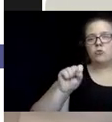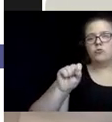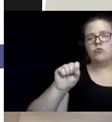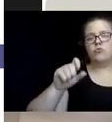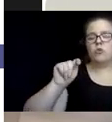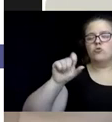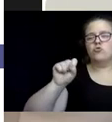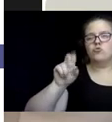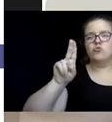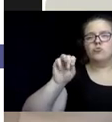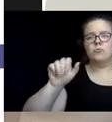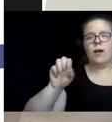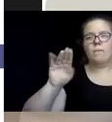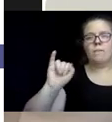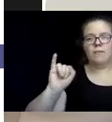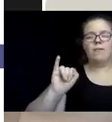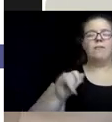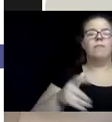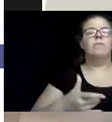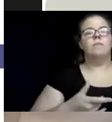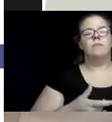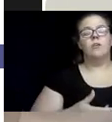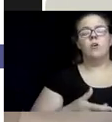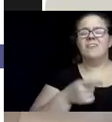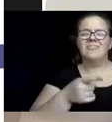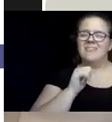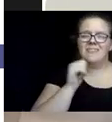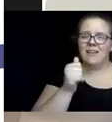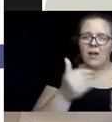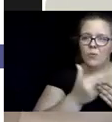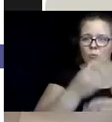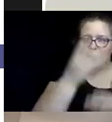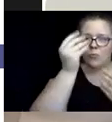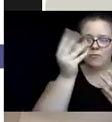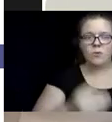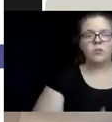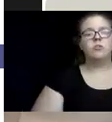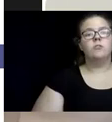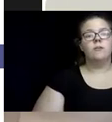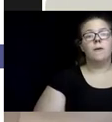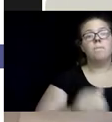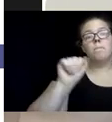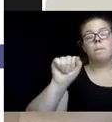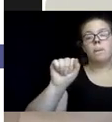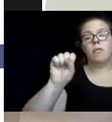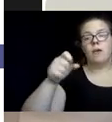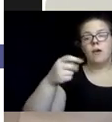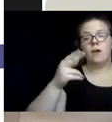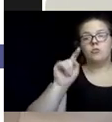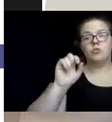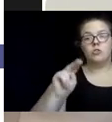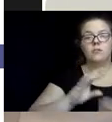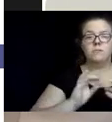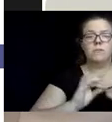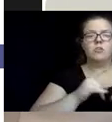society into a crisis. But this is not new. According to Ashton, the pandemic isn't generating more